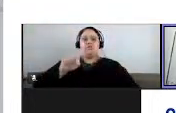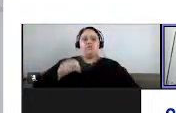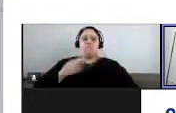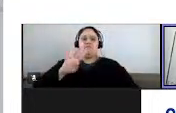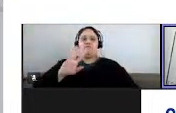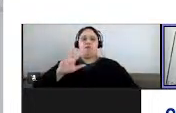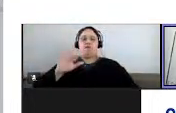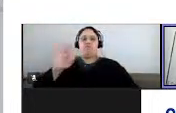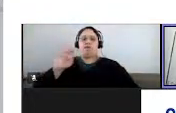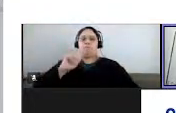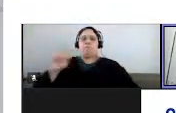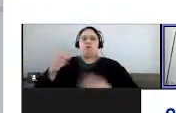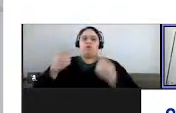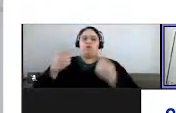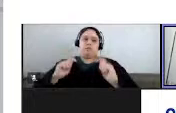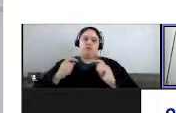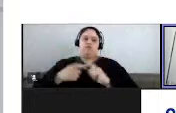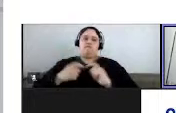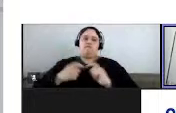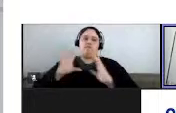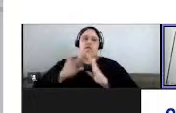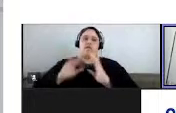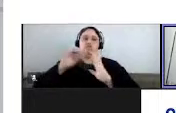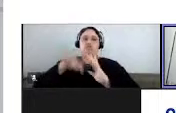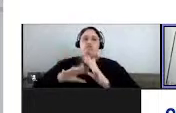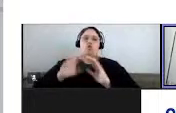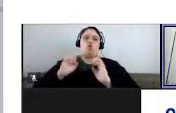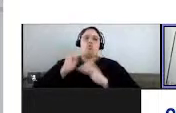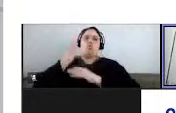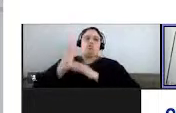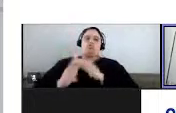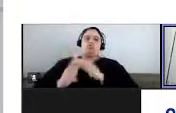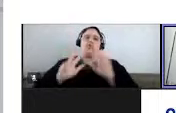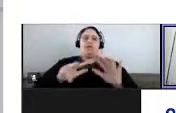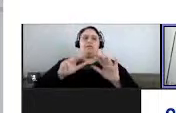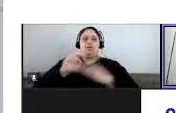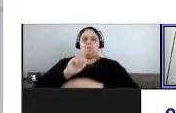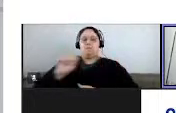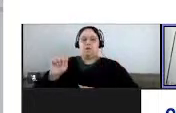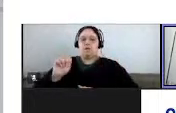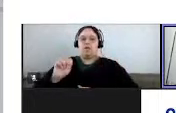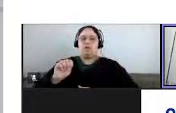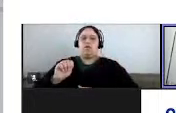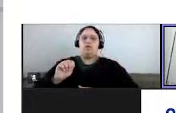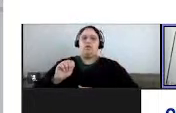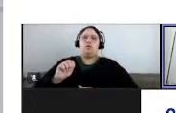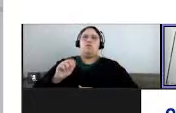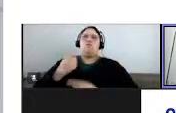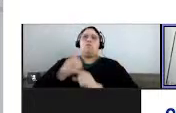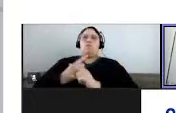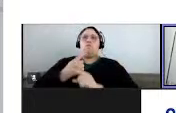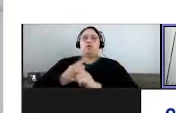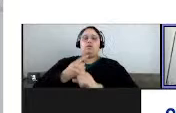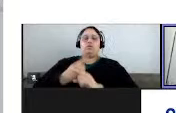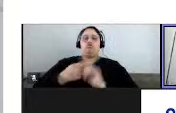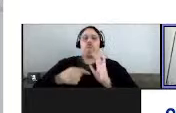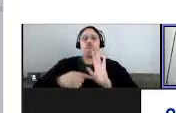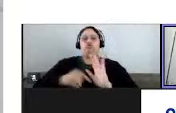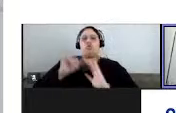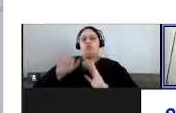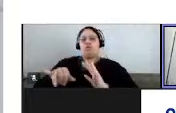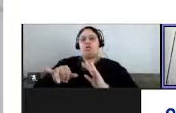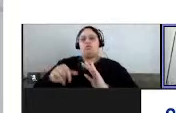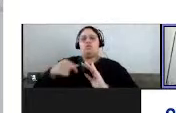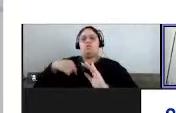spent out of a cash flow projection of 18 million. As always indicated, that